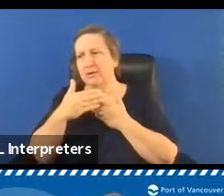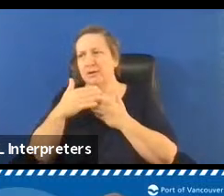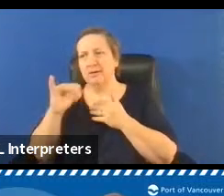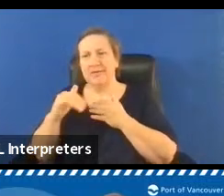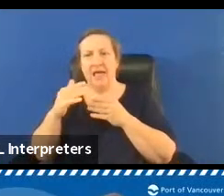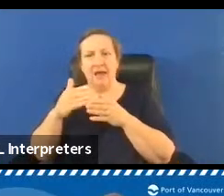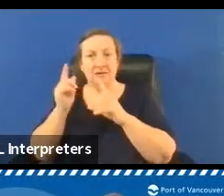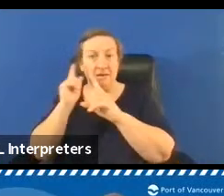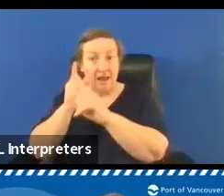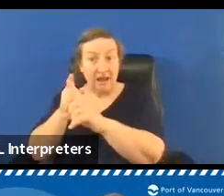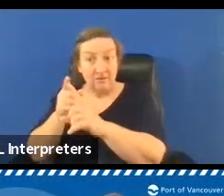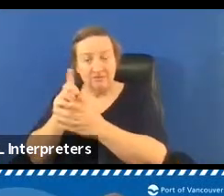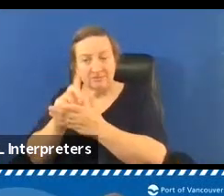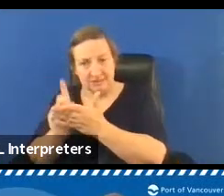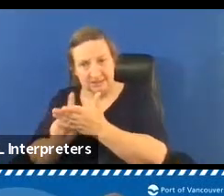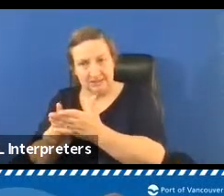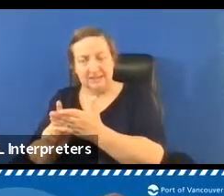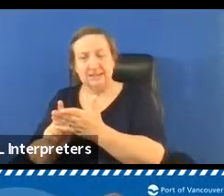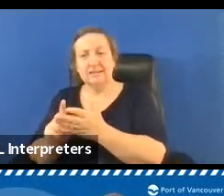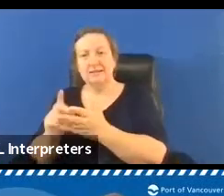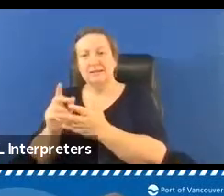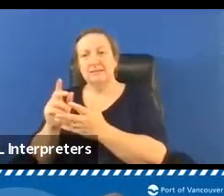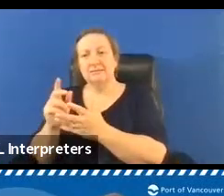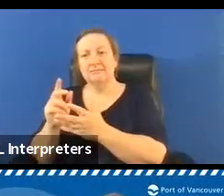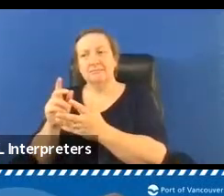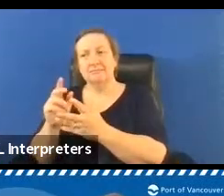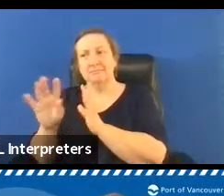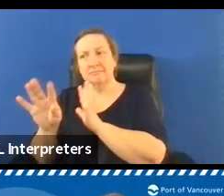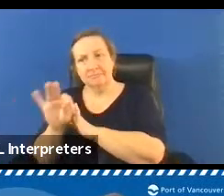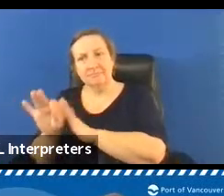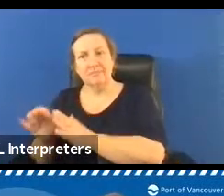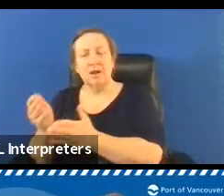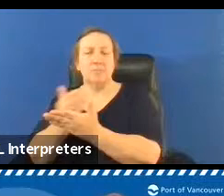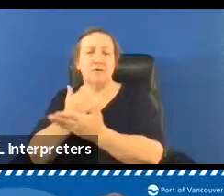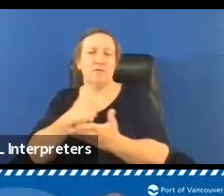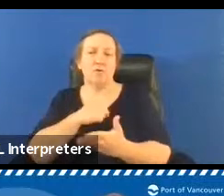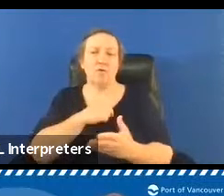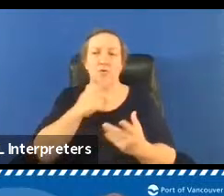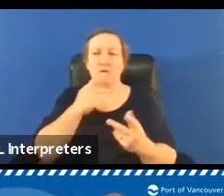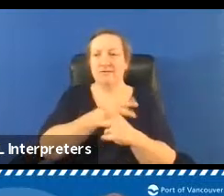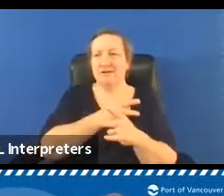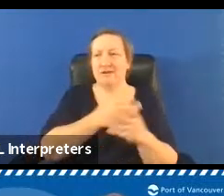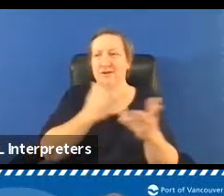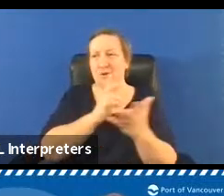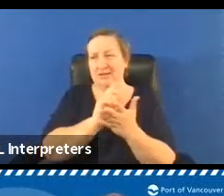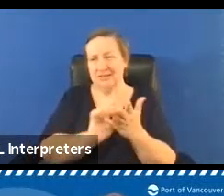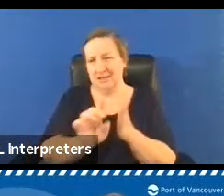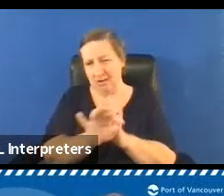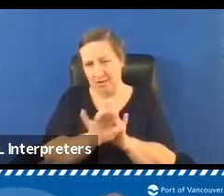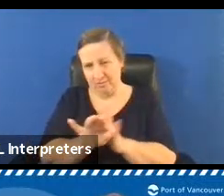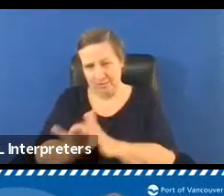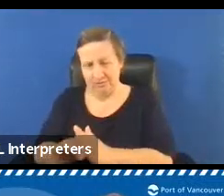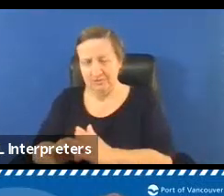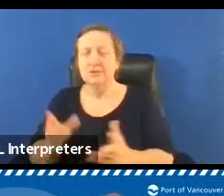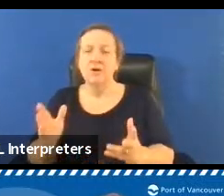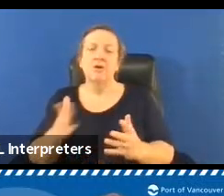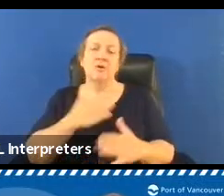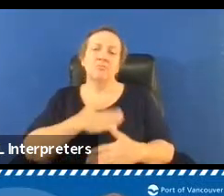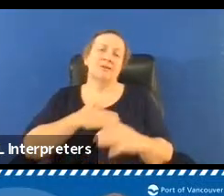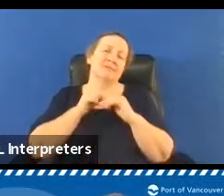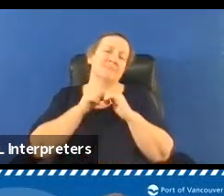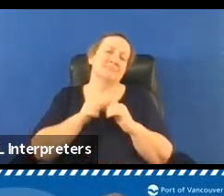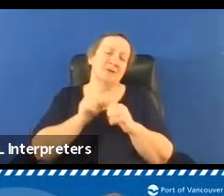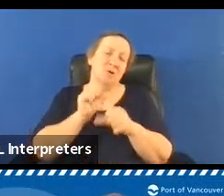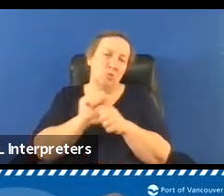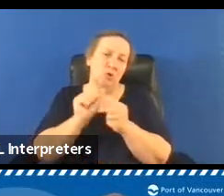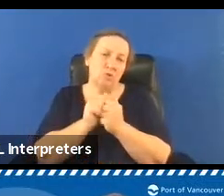outcomes defined before we start really honing in on what the design options are. So please continue to work with our